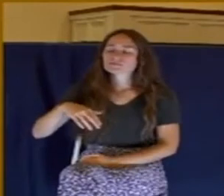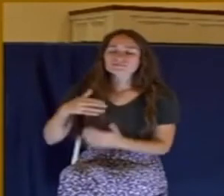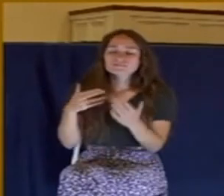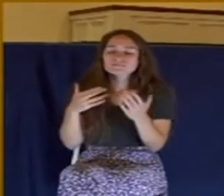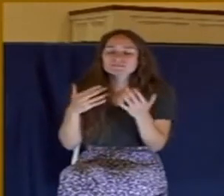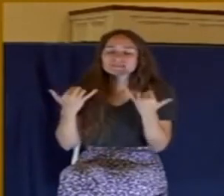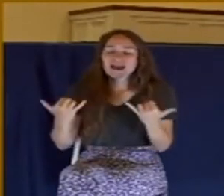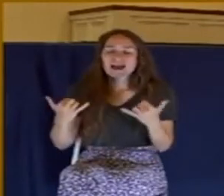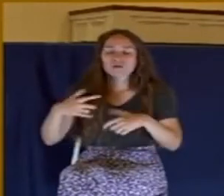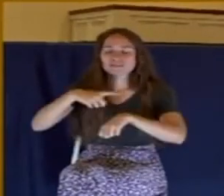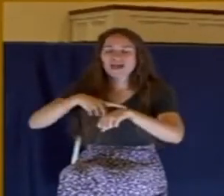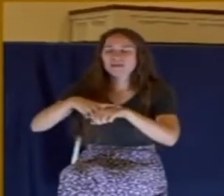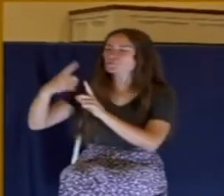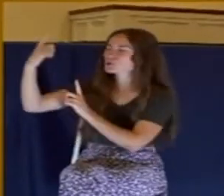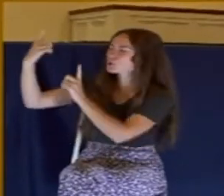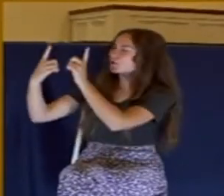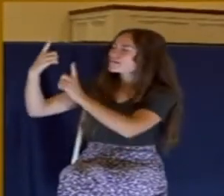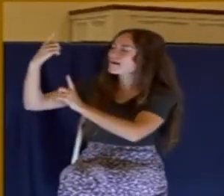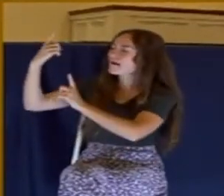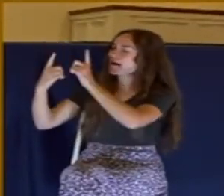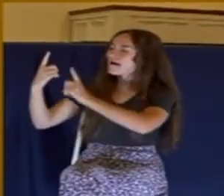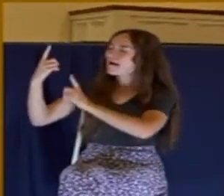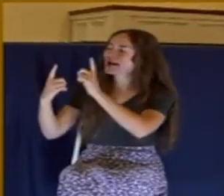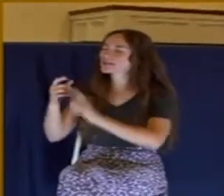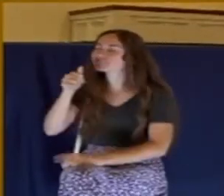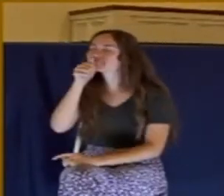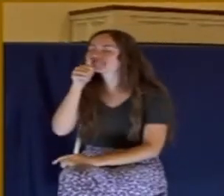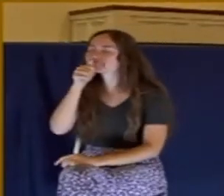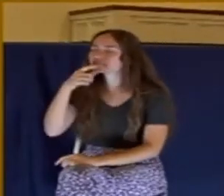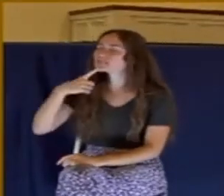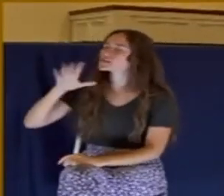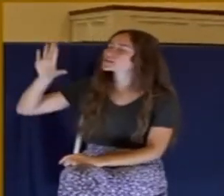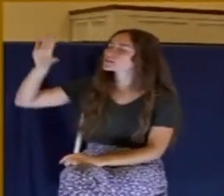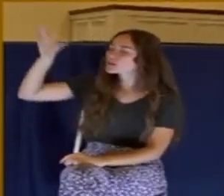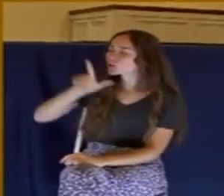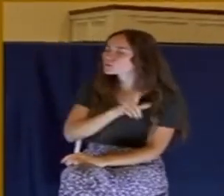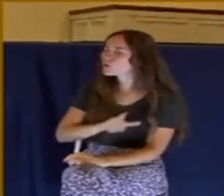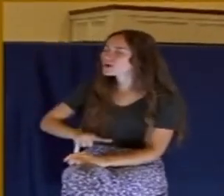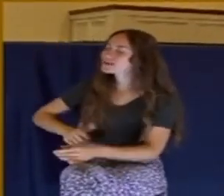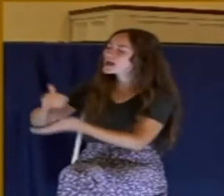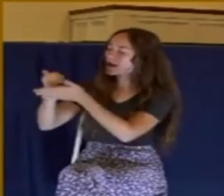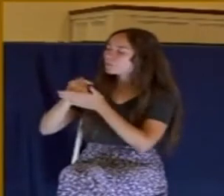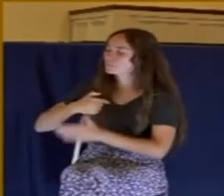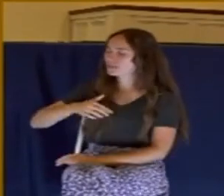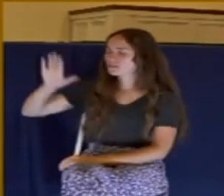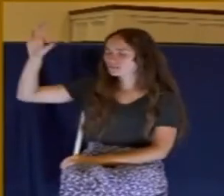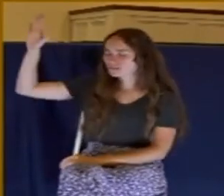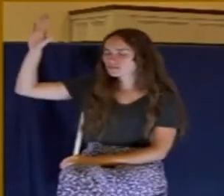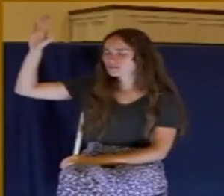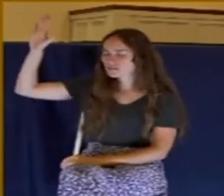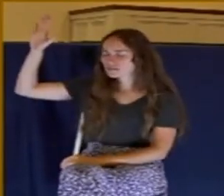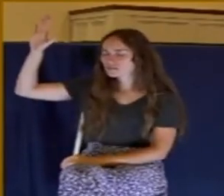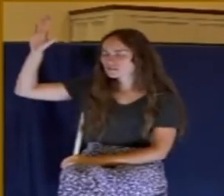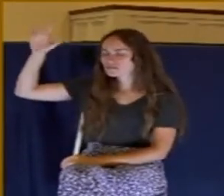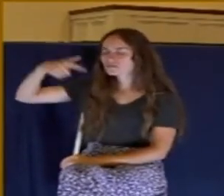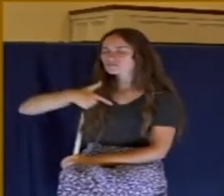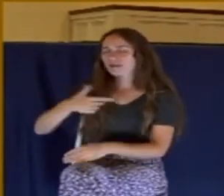time between you and God. And upraise hand, you're saying, God, help me in this. Help me in this. I ask for that